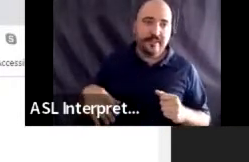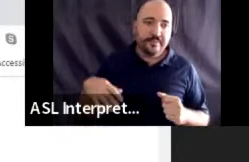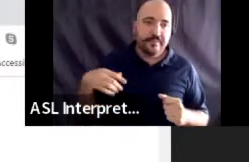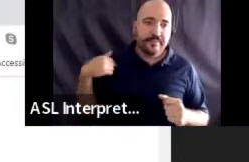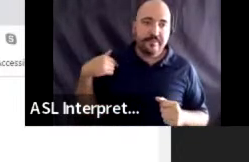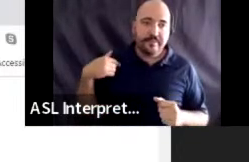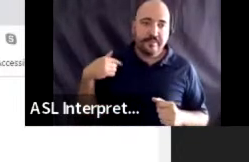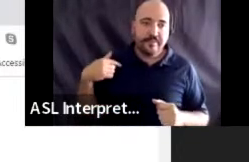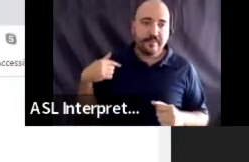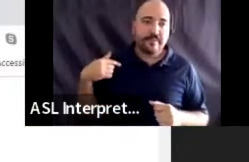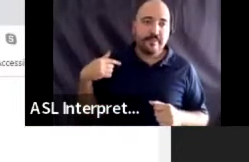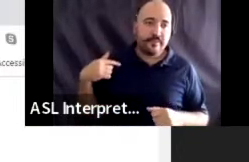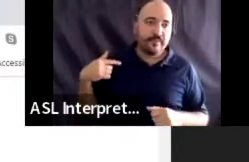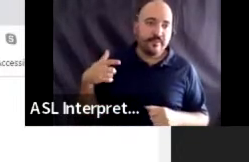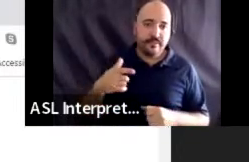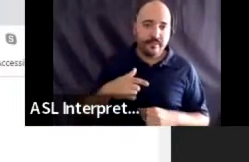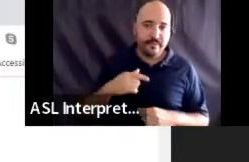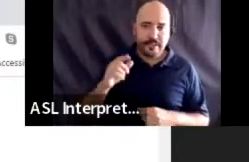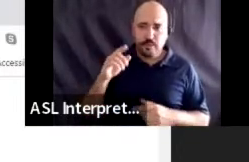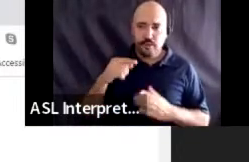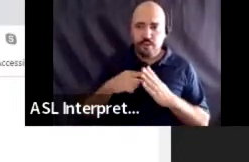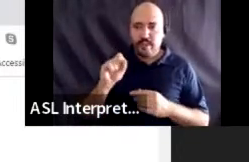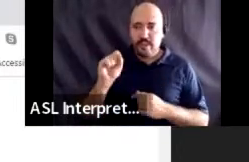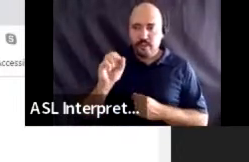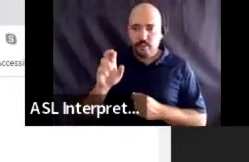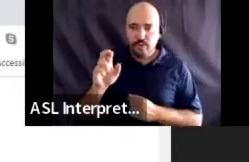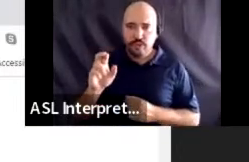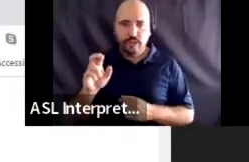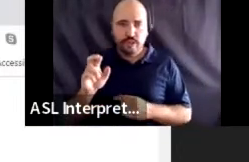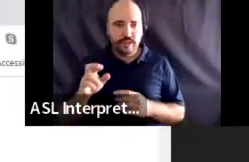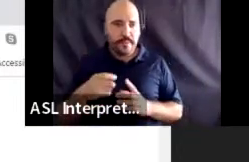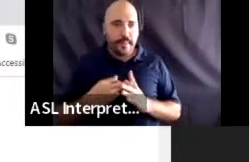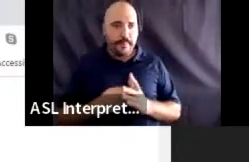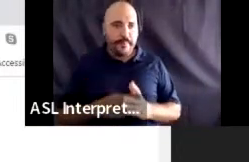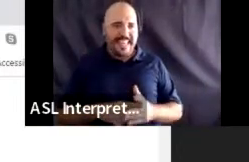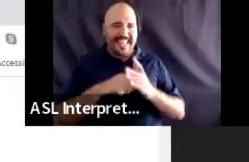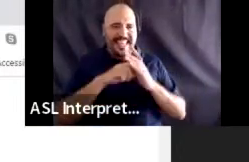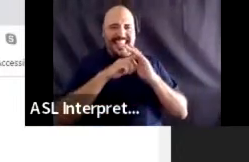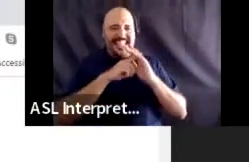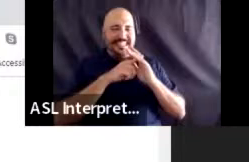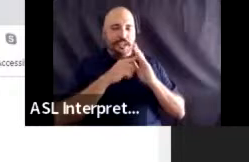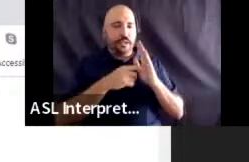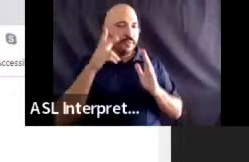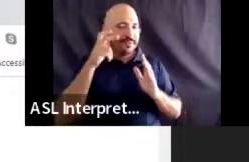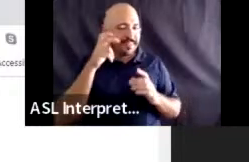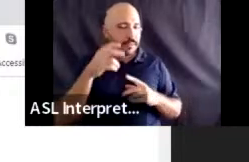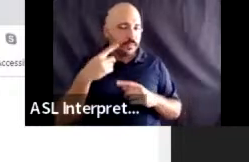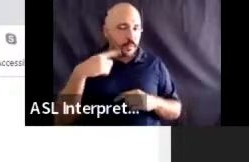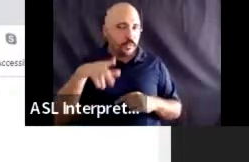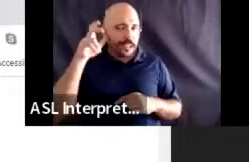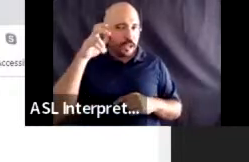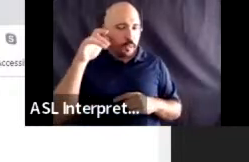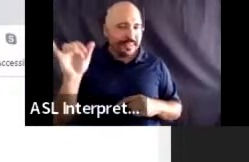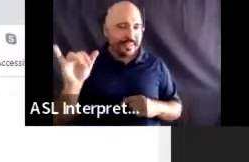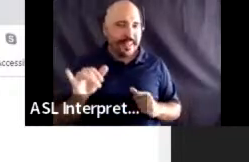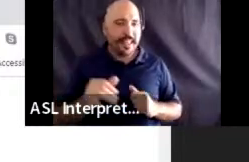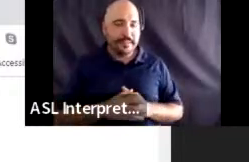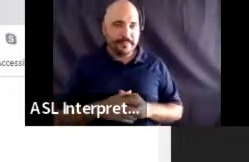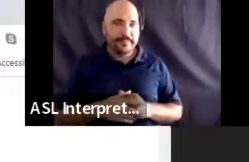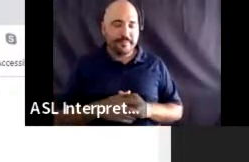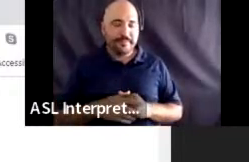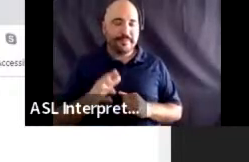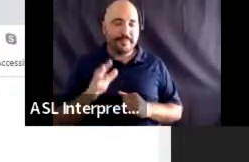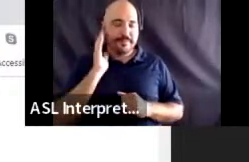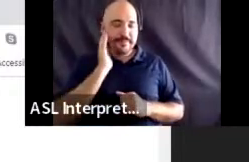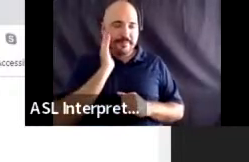and show what the screen reader experience is like from the beginning. Event. So if we Friday, went back, December 10th, 2021. Visited. Heading level 3. Same page. Link.